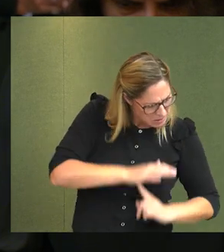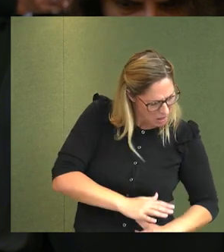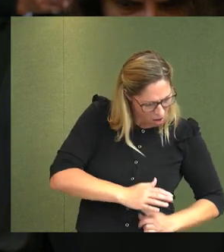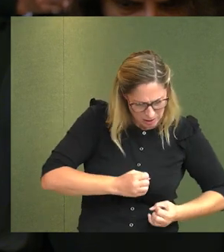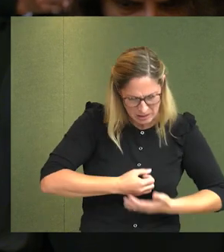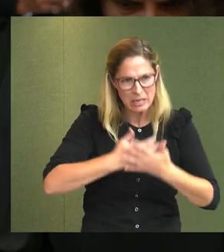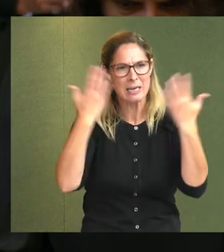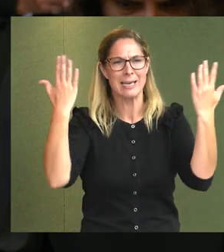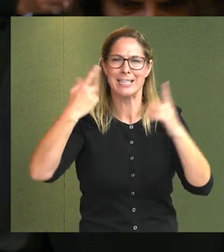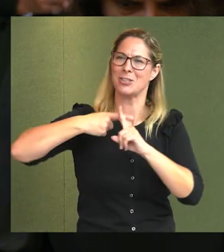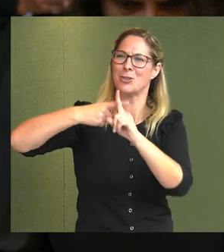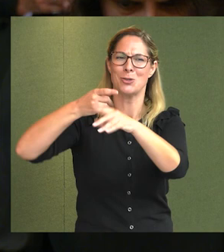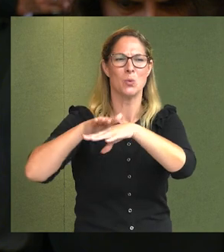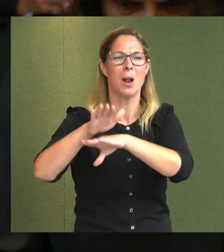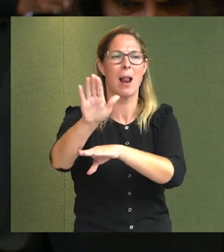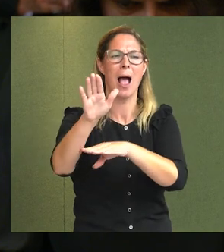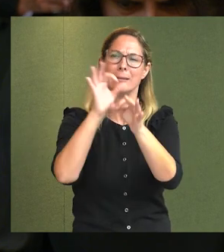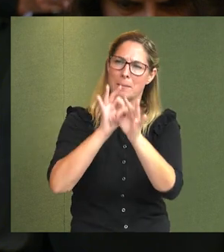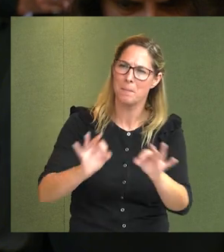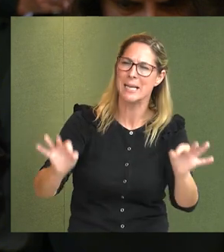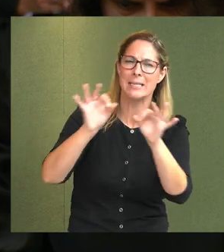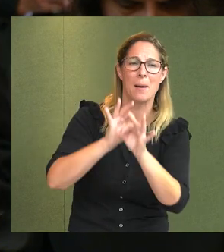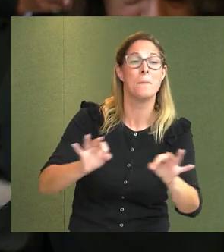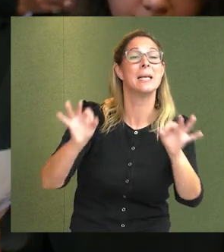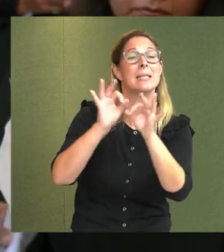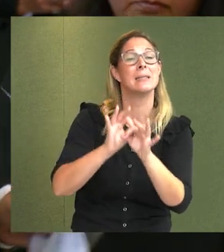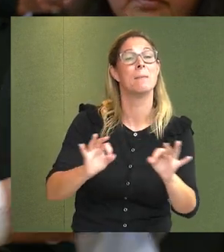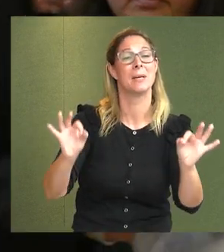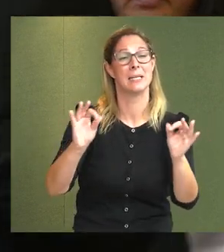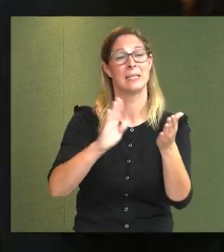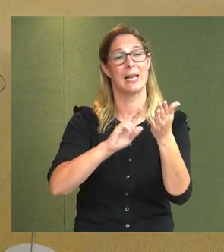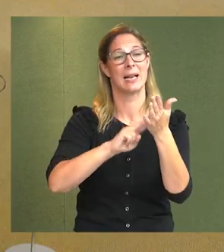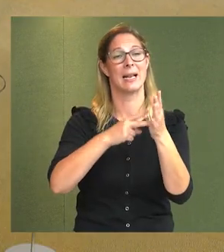Our namaste to new King Charles III.